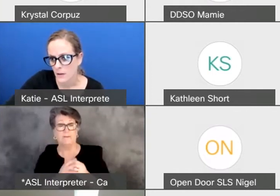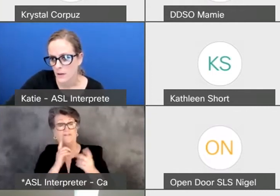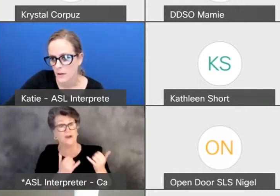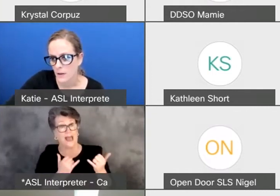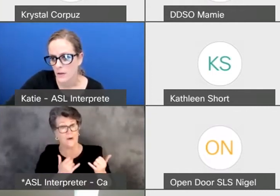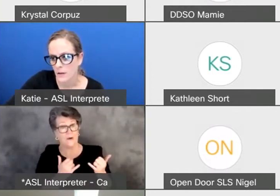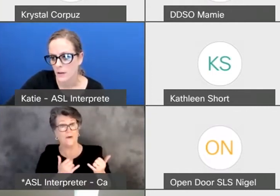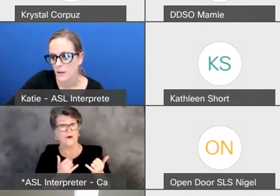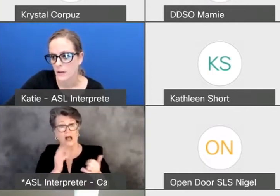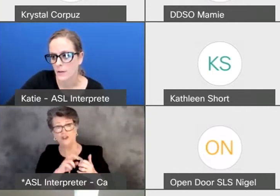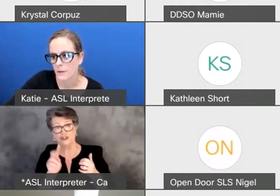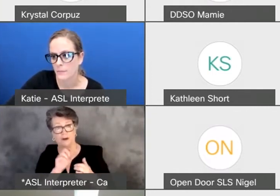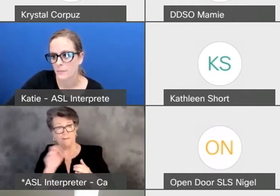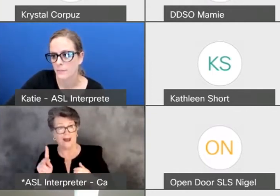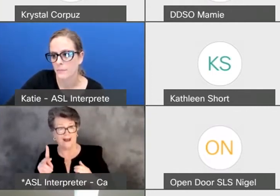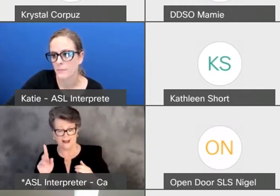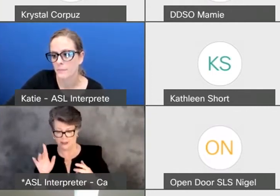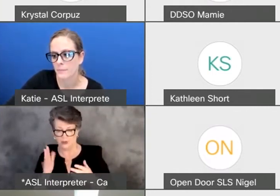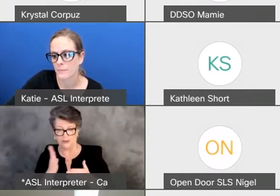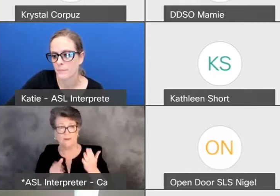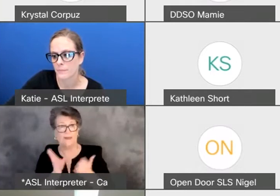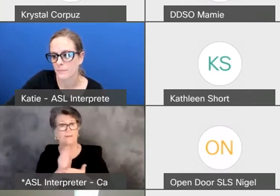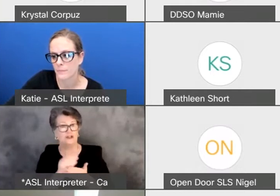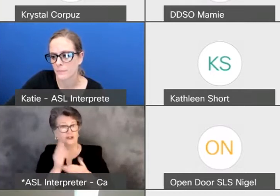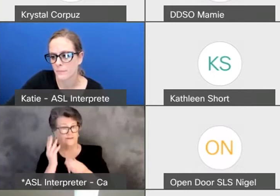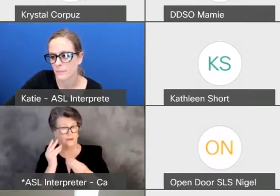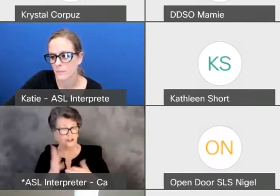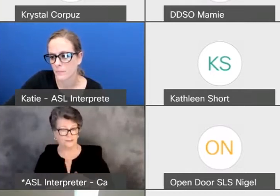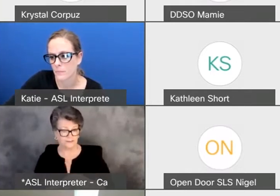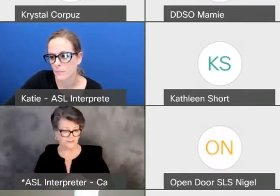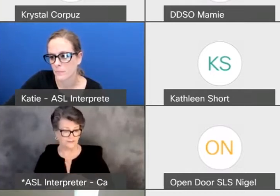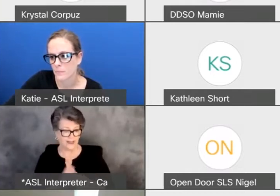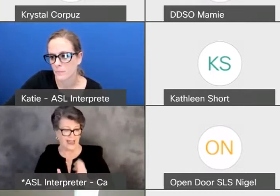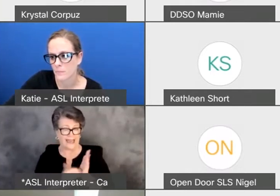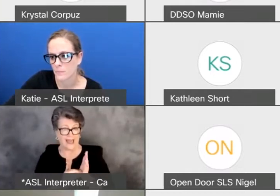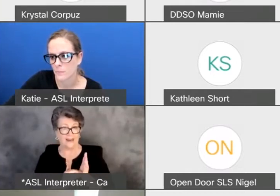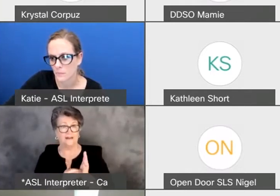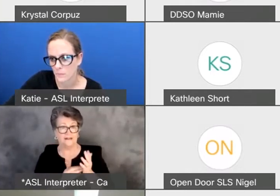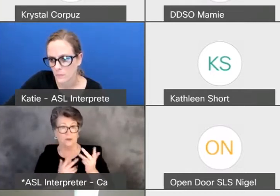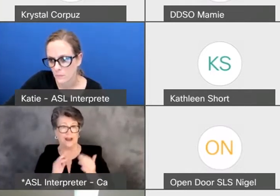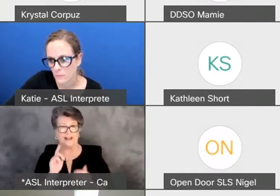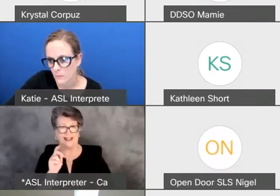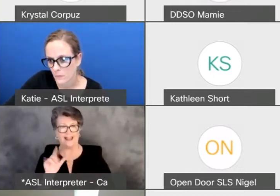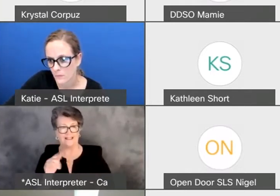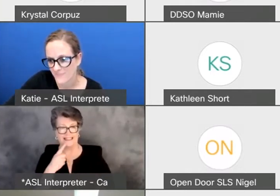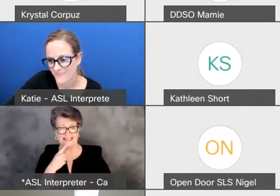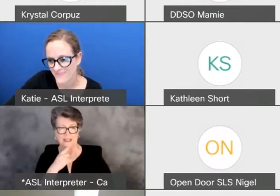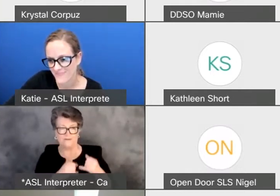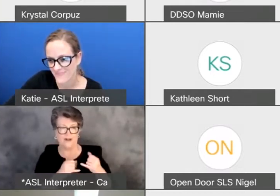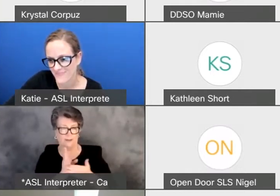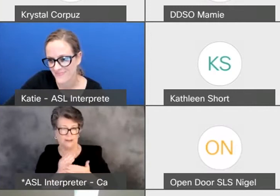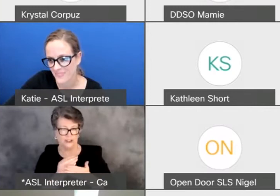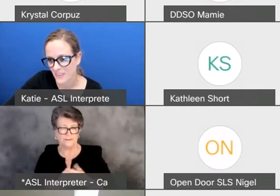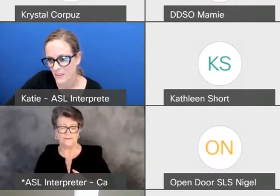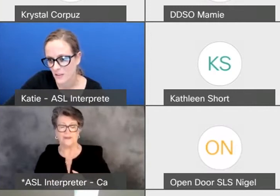will jump back into some of the budget stuff. And again, we're waiting, you know, as Kelsey said, for finalization. The big thing